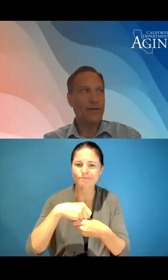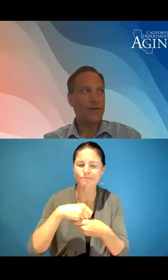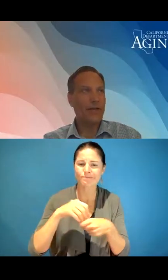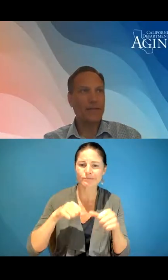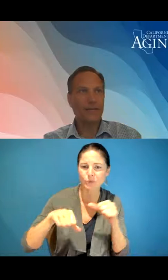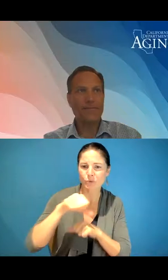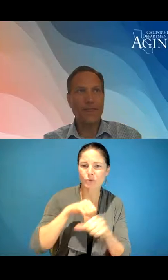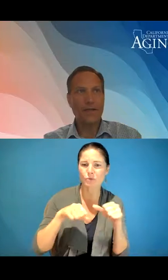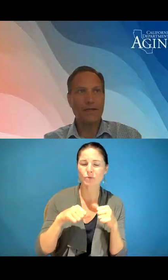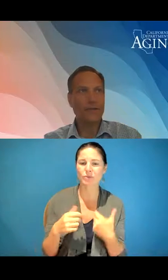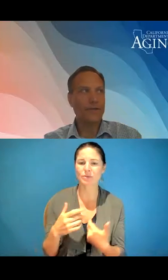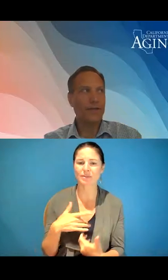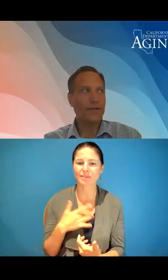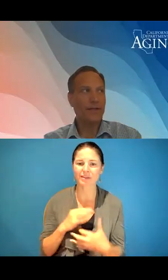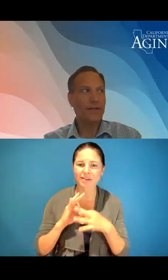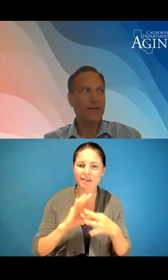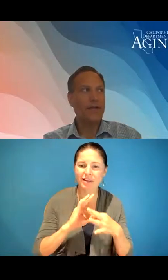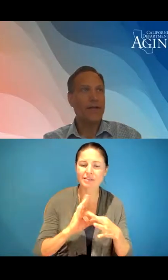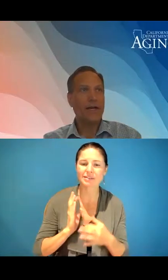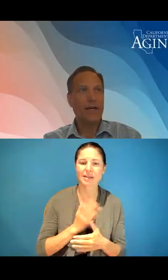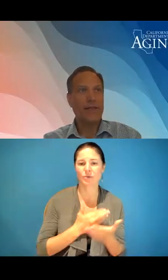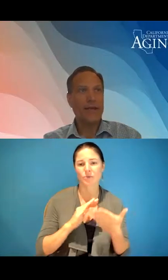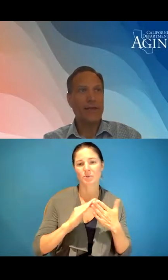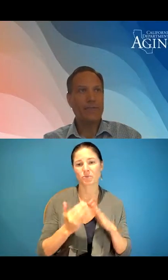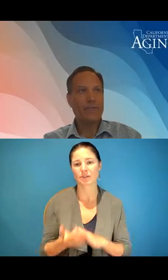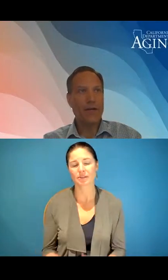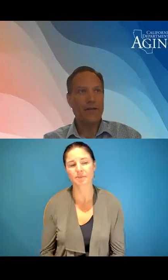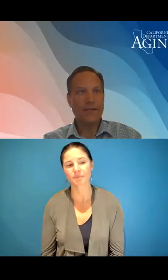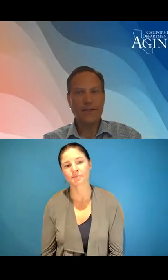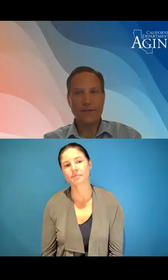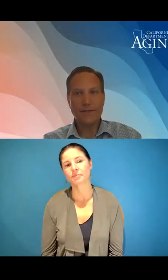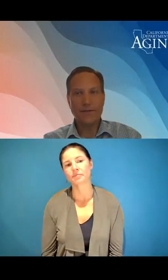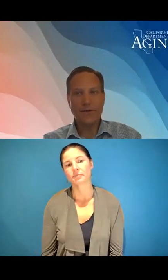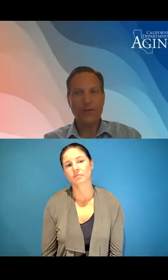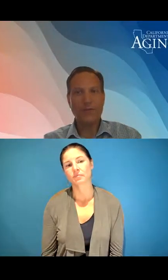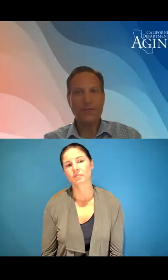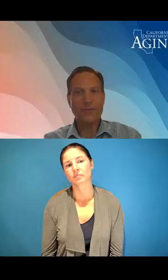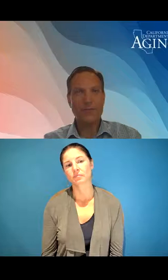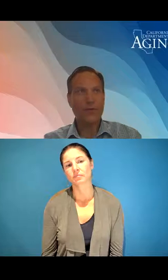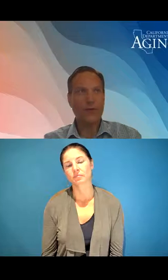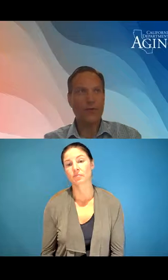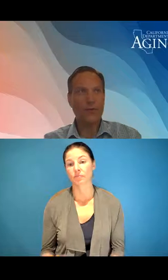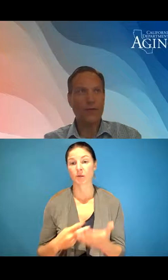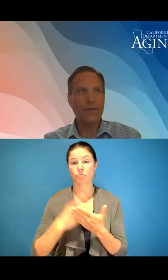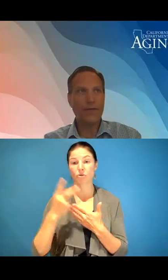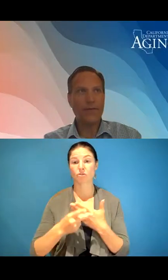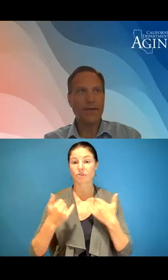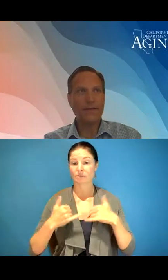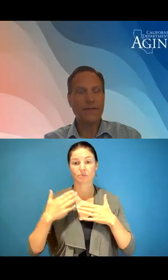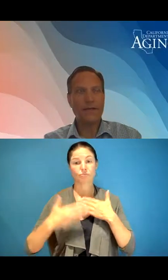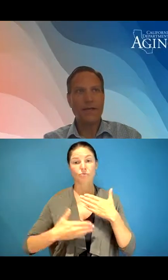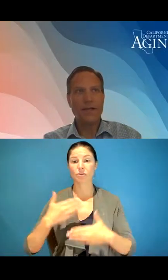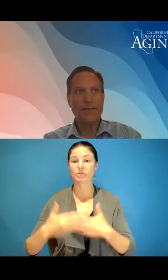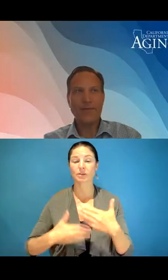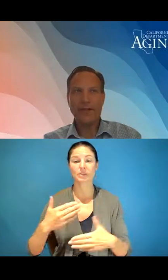become better connected to our communities. That project is still in process. We do plan on deploying the